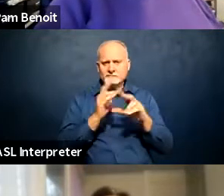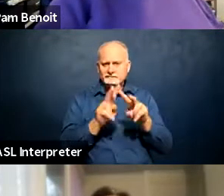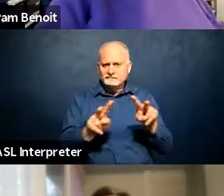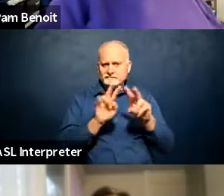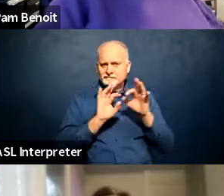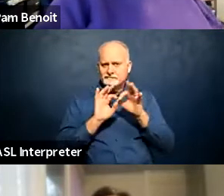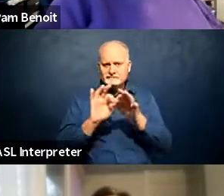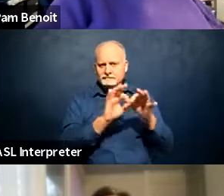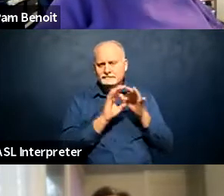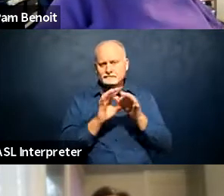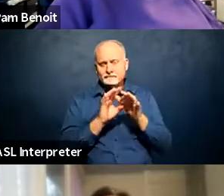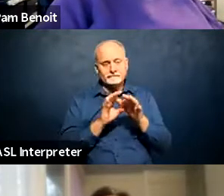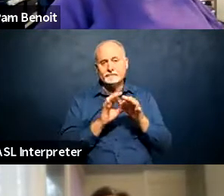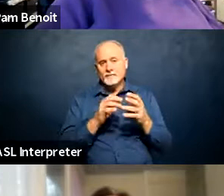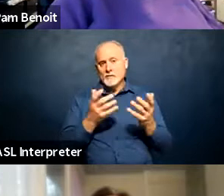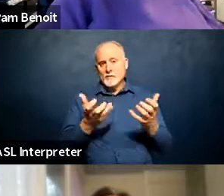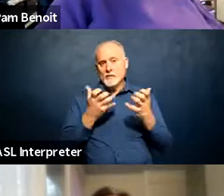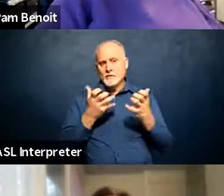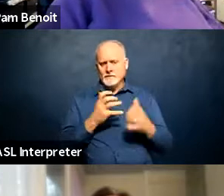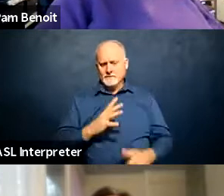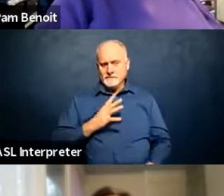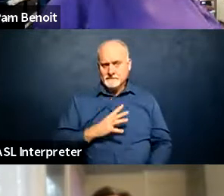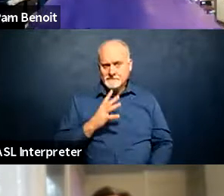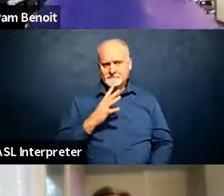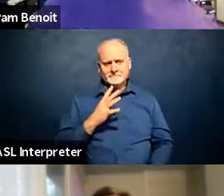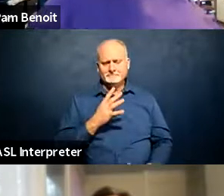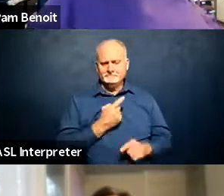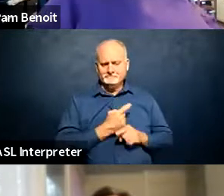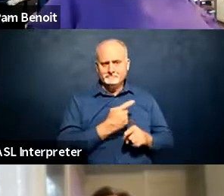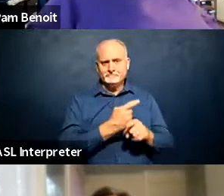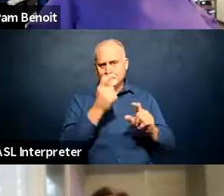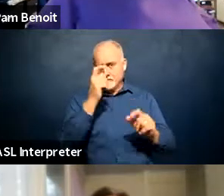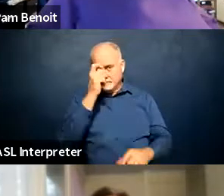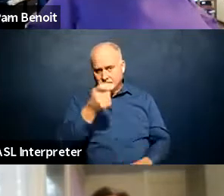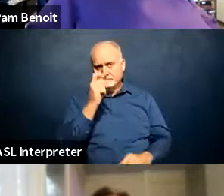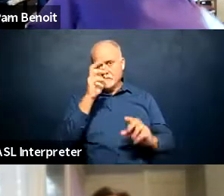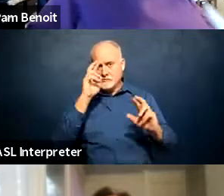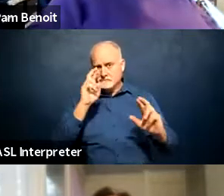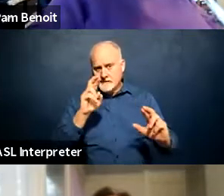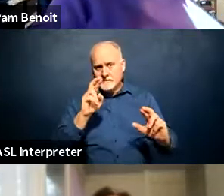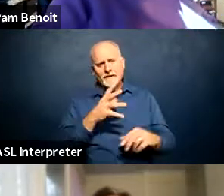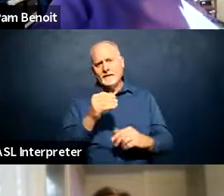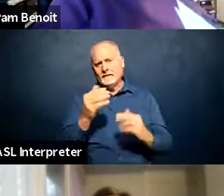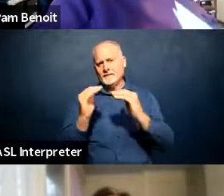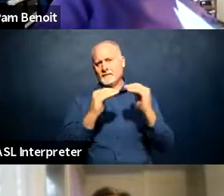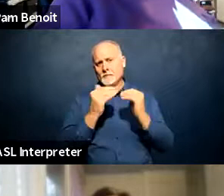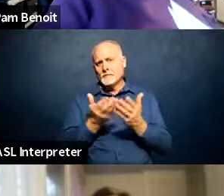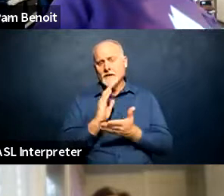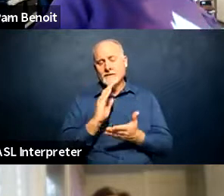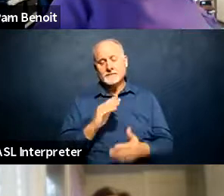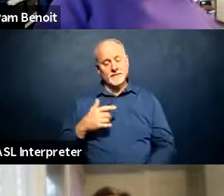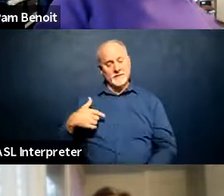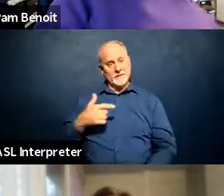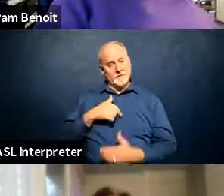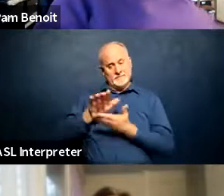core principles, such as civility, human decency, respect, and equal rights. As an institution of higher